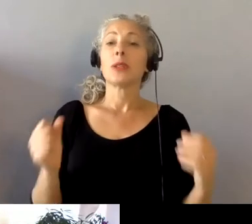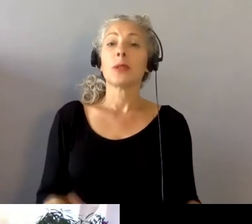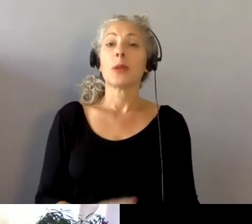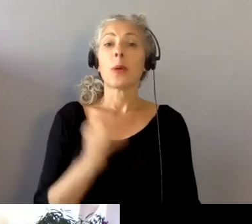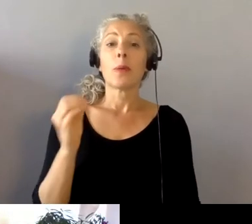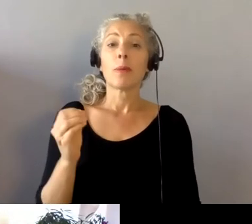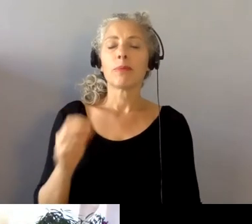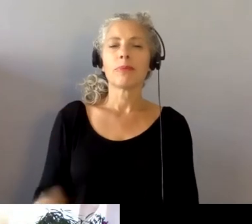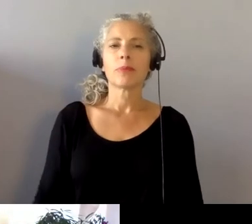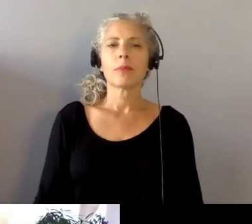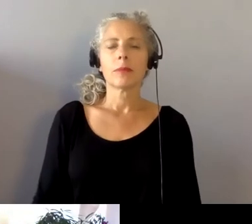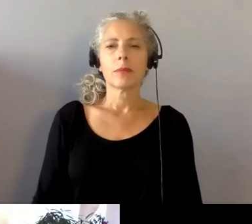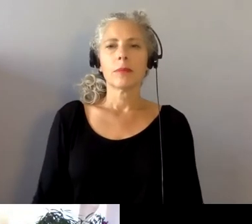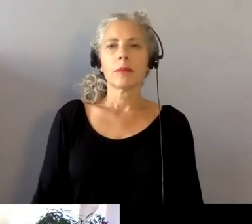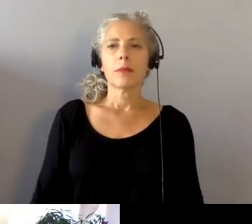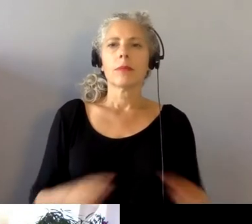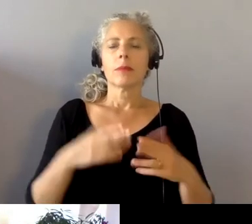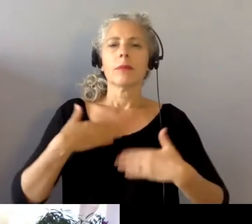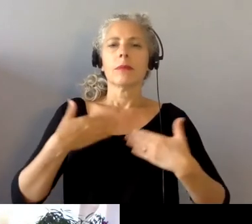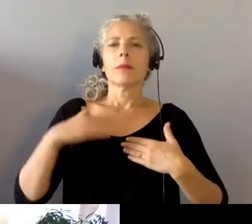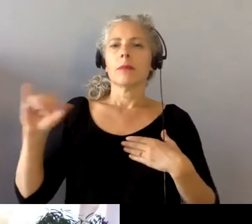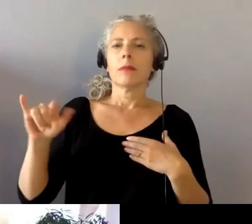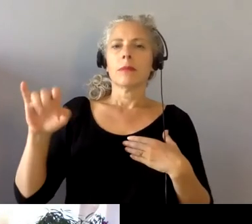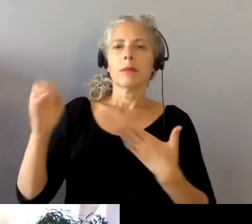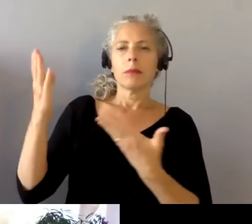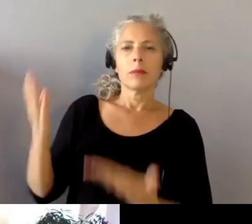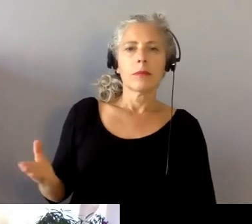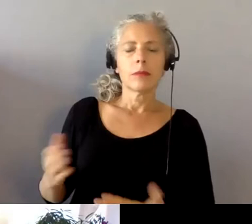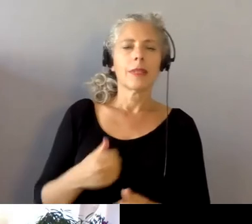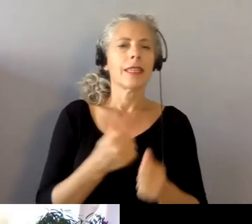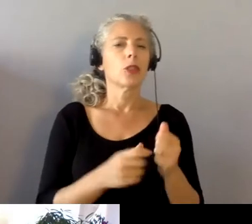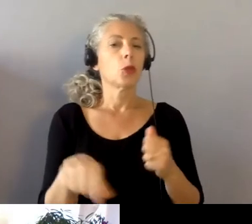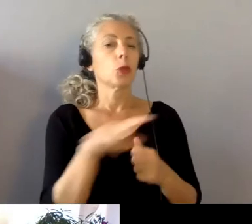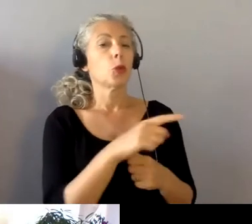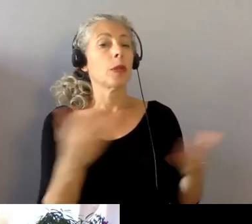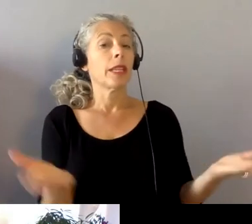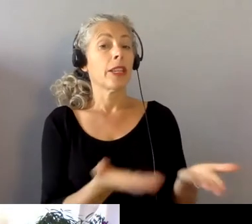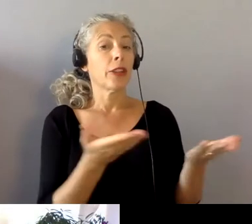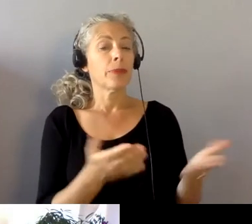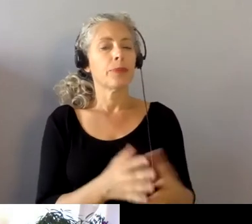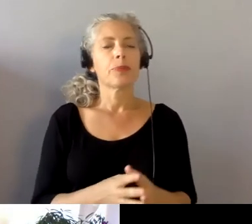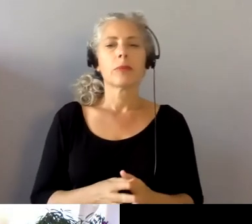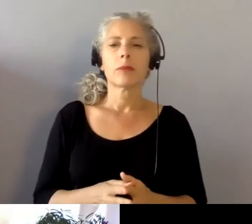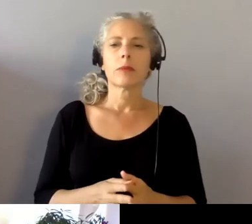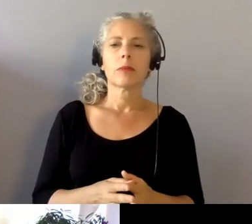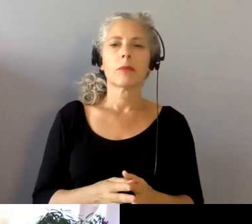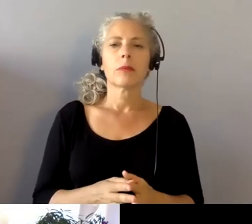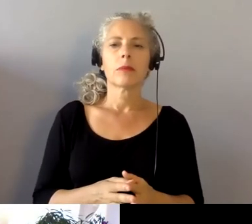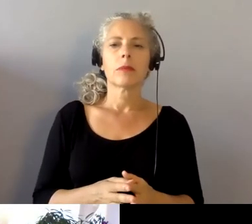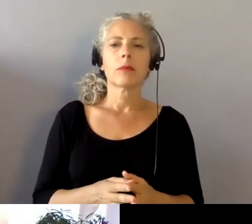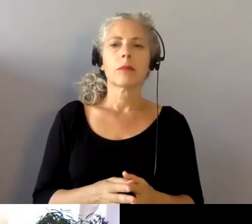again, incredibly happy to have Julie here and each of you. As you may